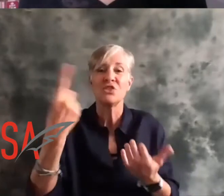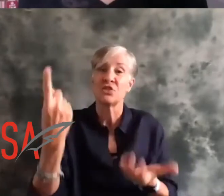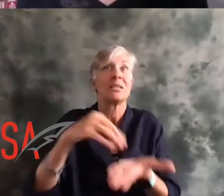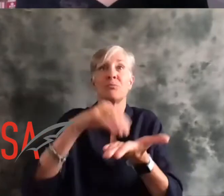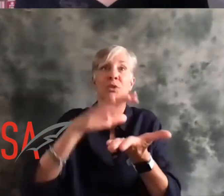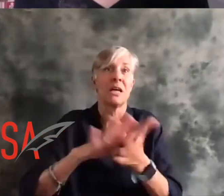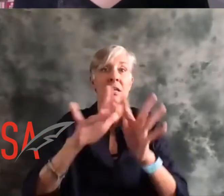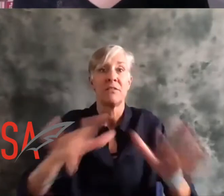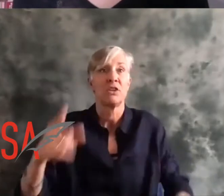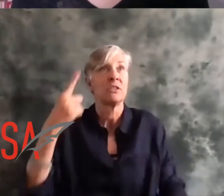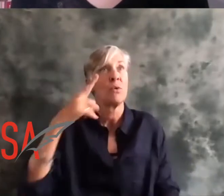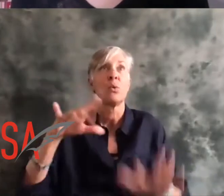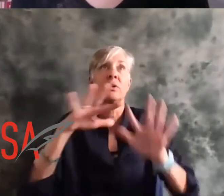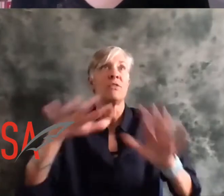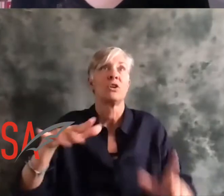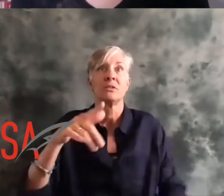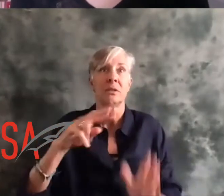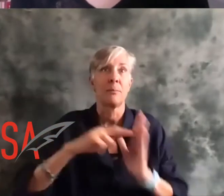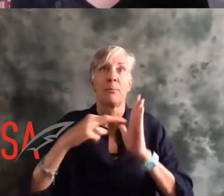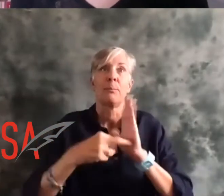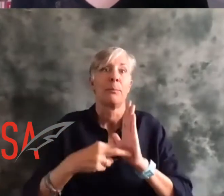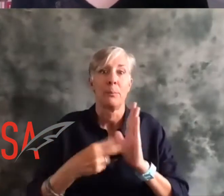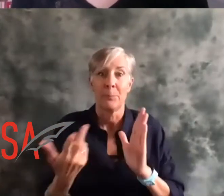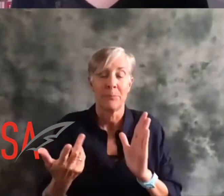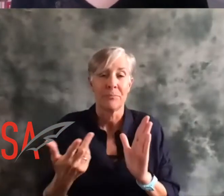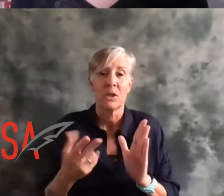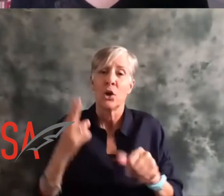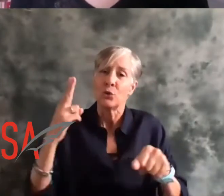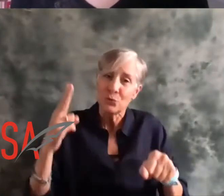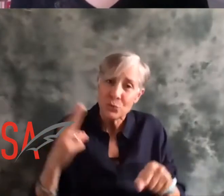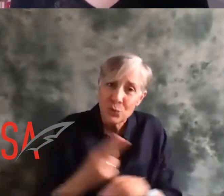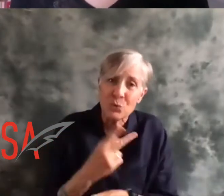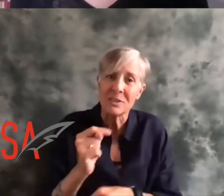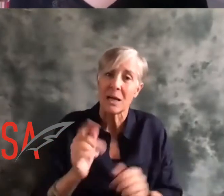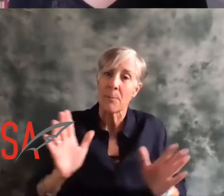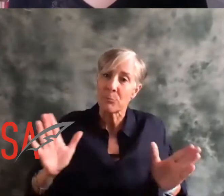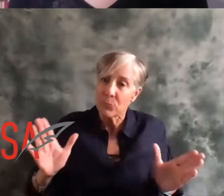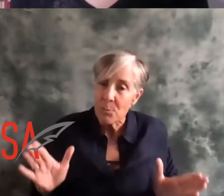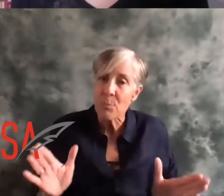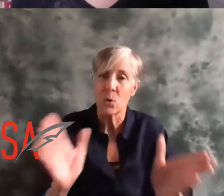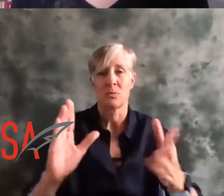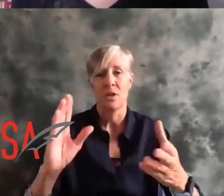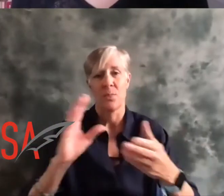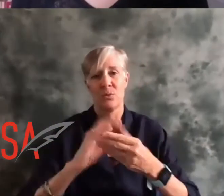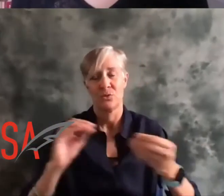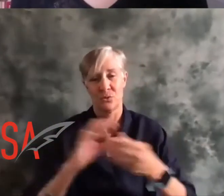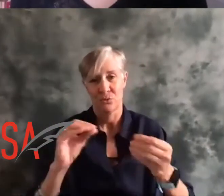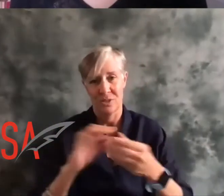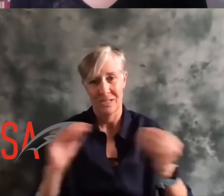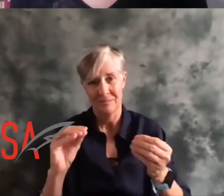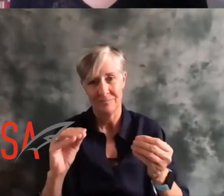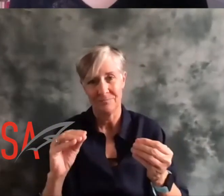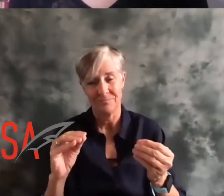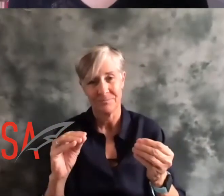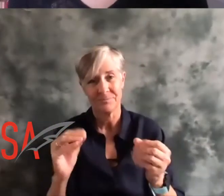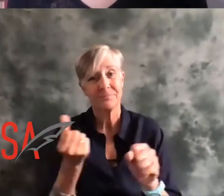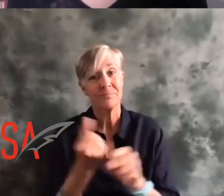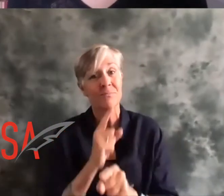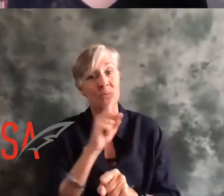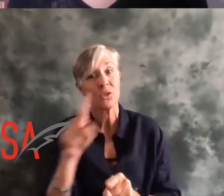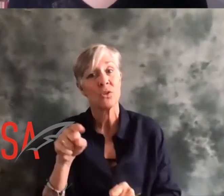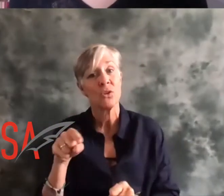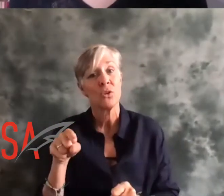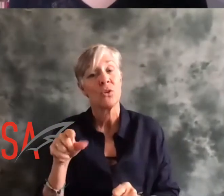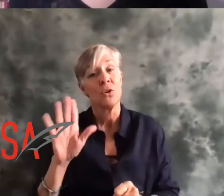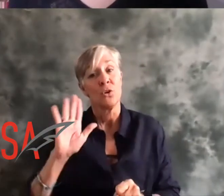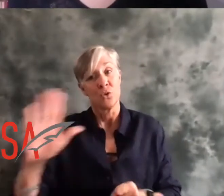for diversity's sake. Use it to really promote your story, right? And again, make sure that you're represented